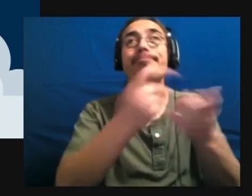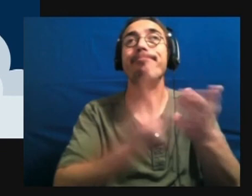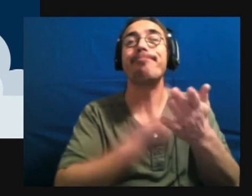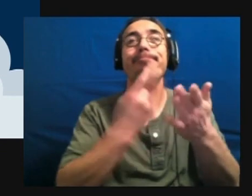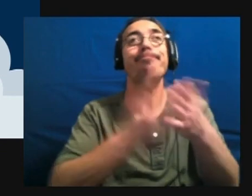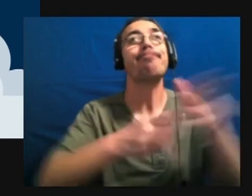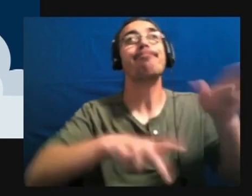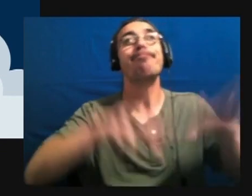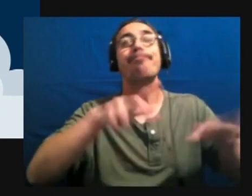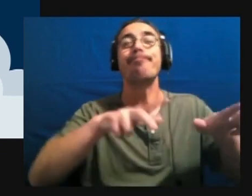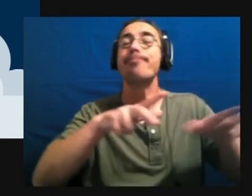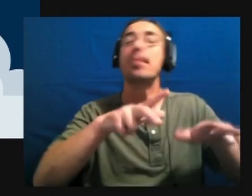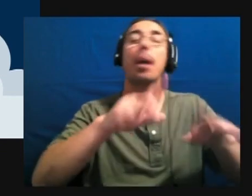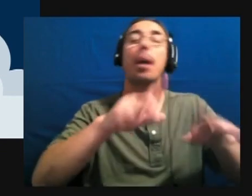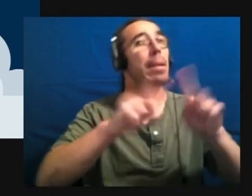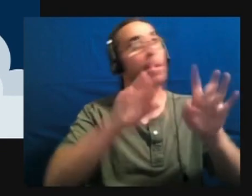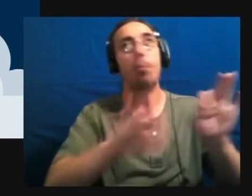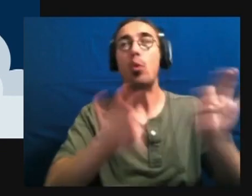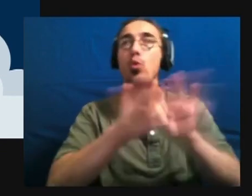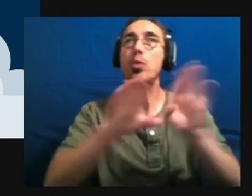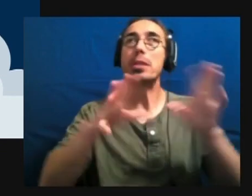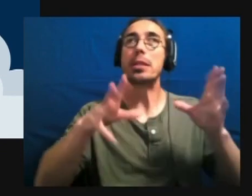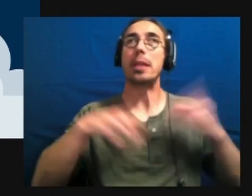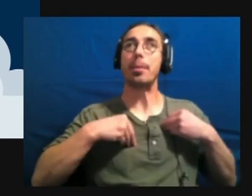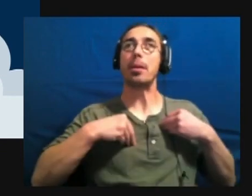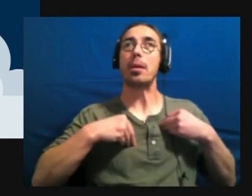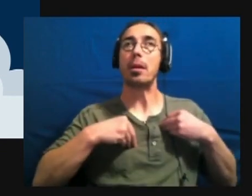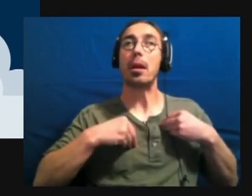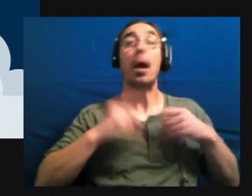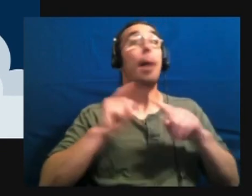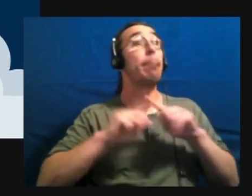be okay with that and just be excited